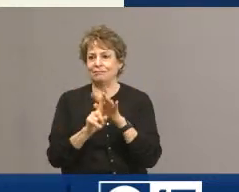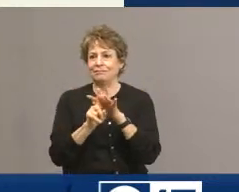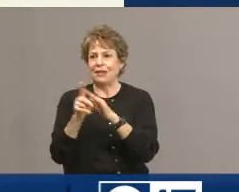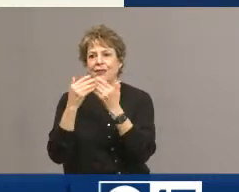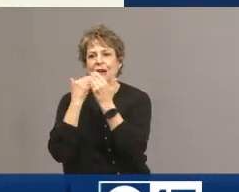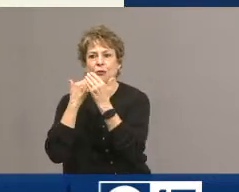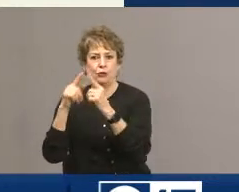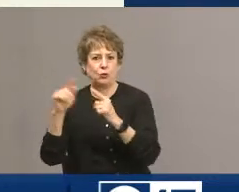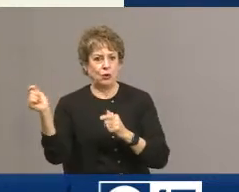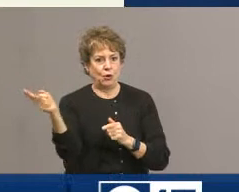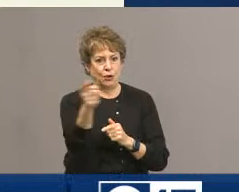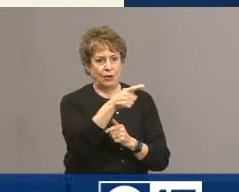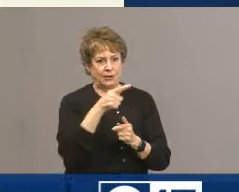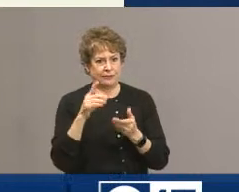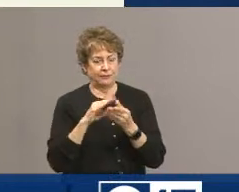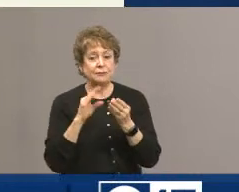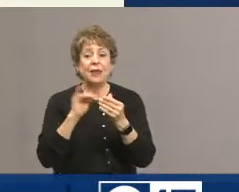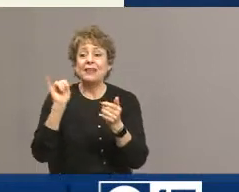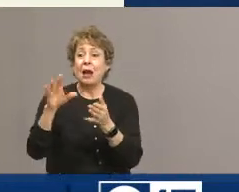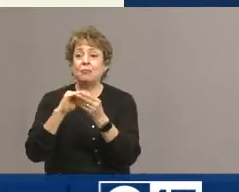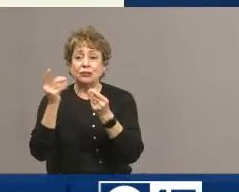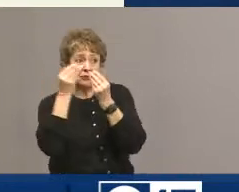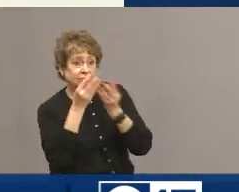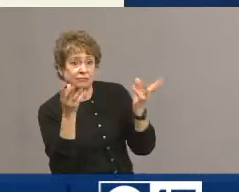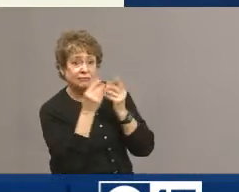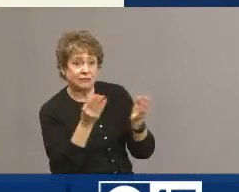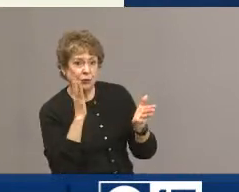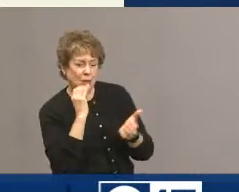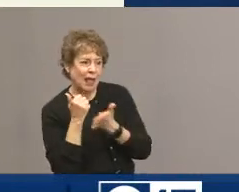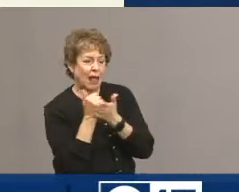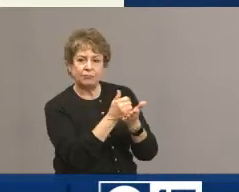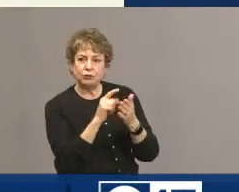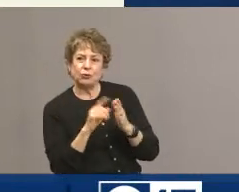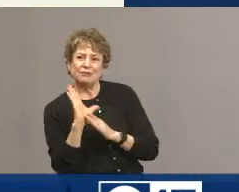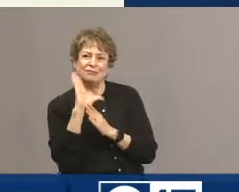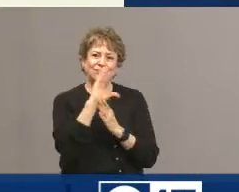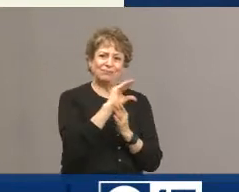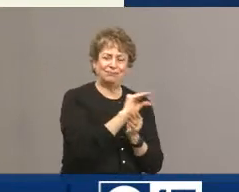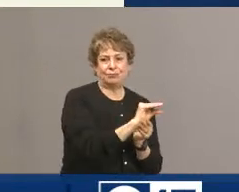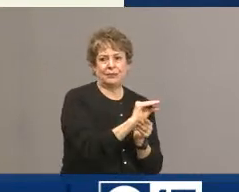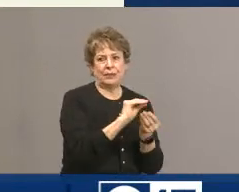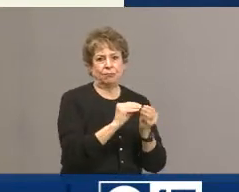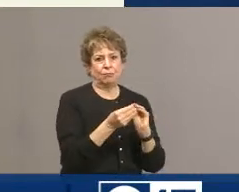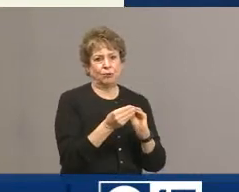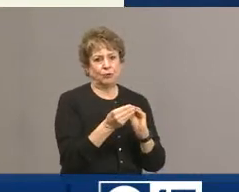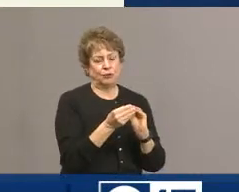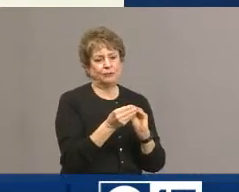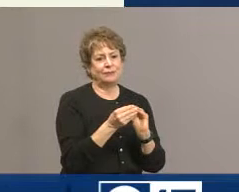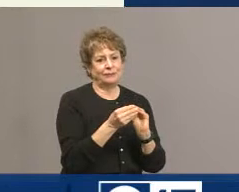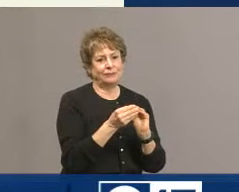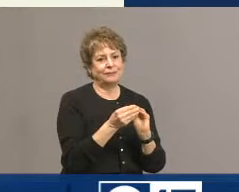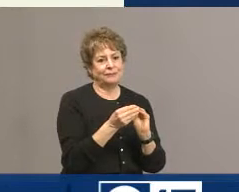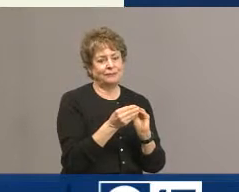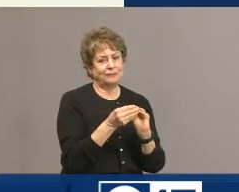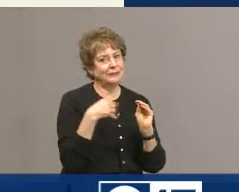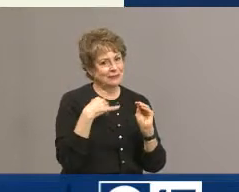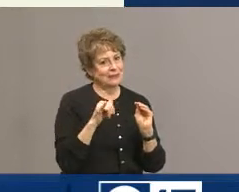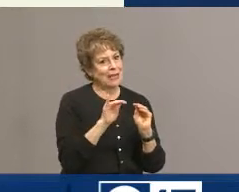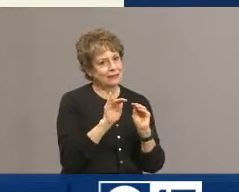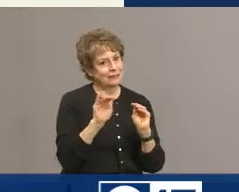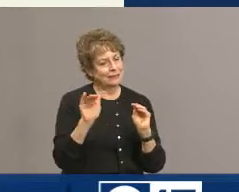it's still the message. So I'm going to be saying it. The more it's amplified, the more Arizonans see this,